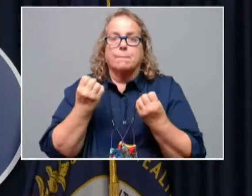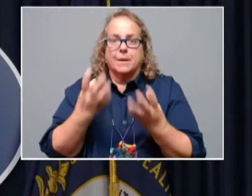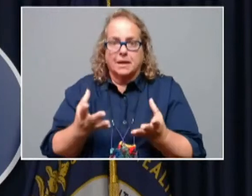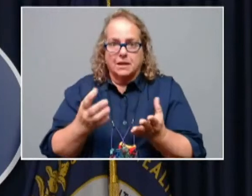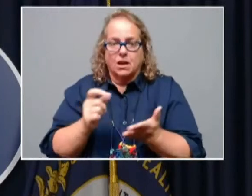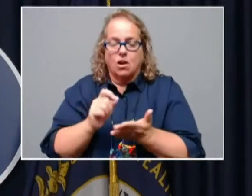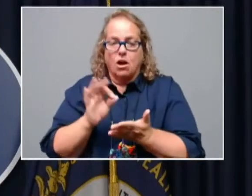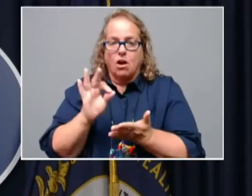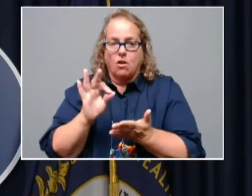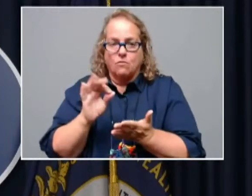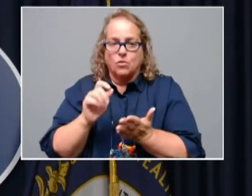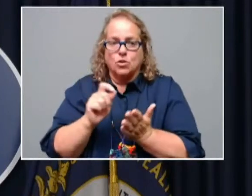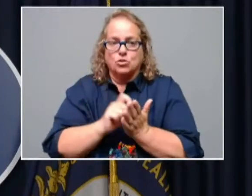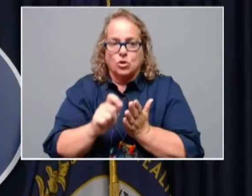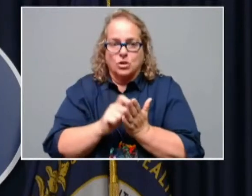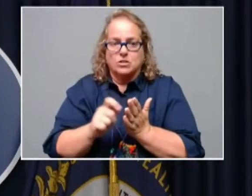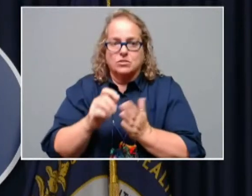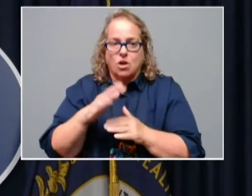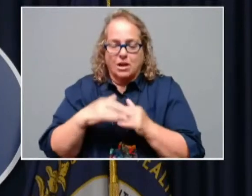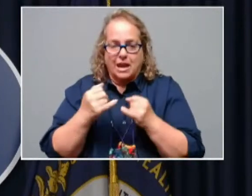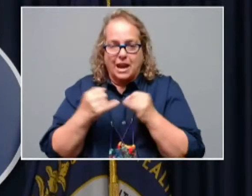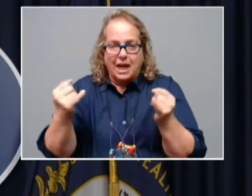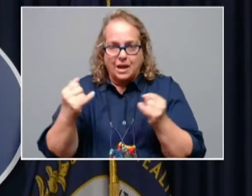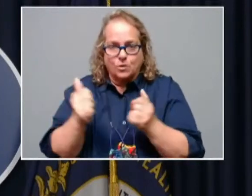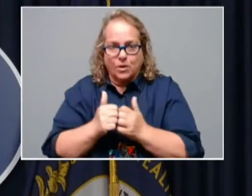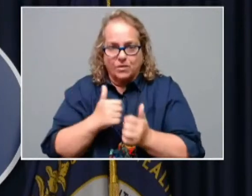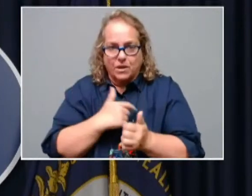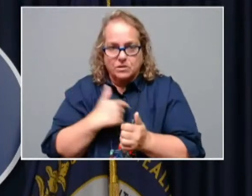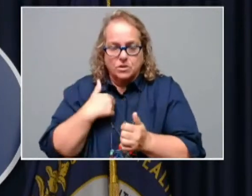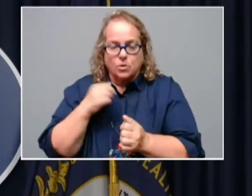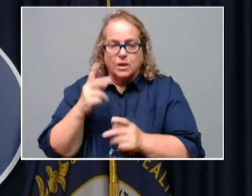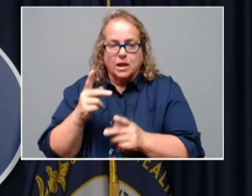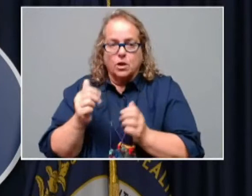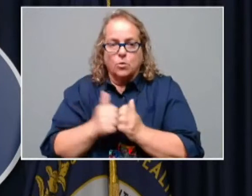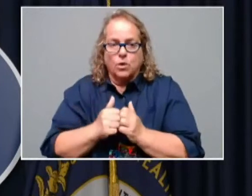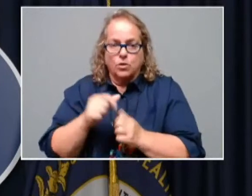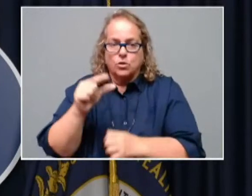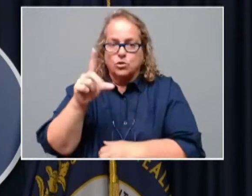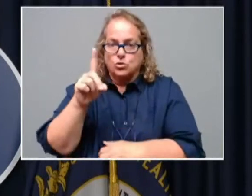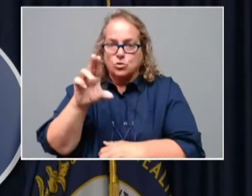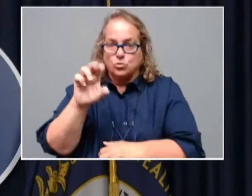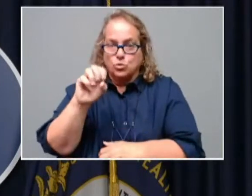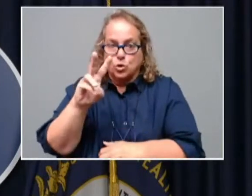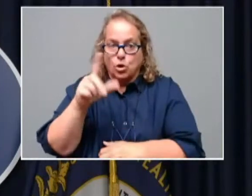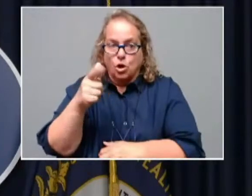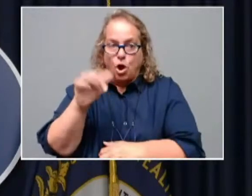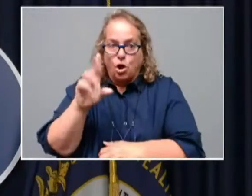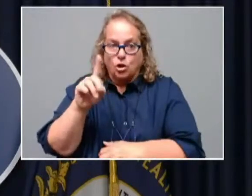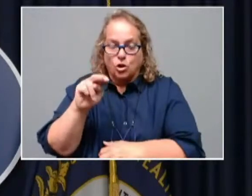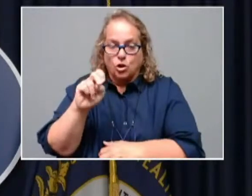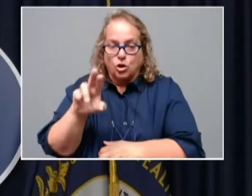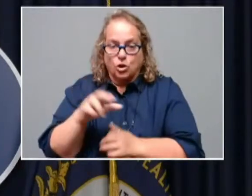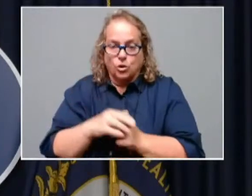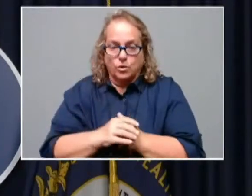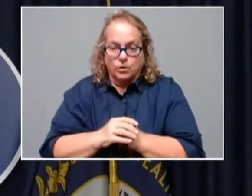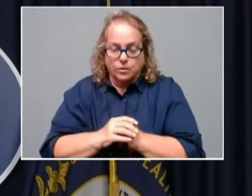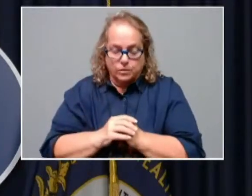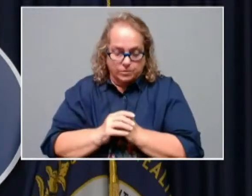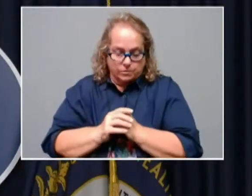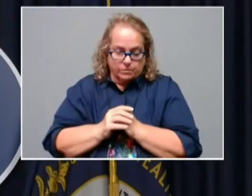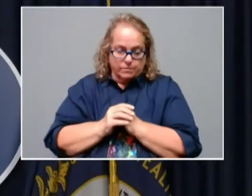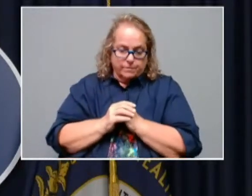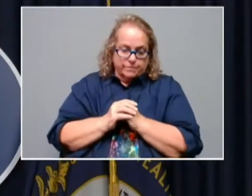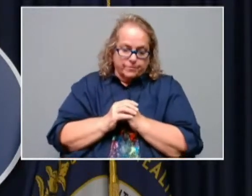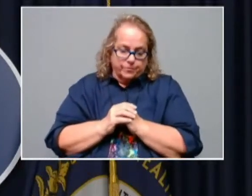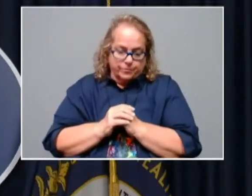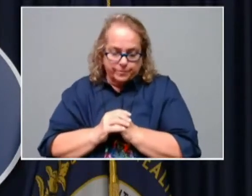or online with us. We'll start here with Drew Gardner. Governor, following the Supreme Court